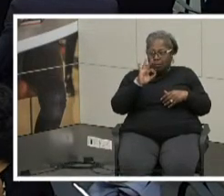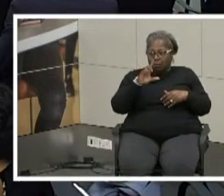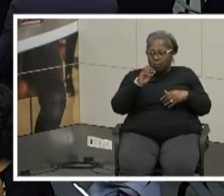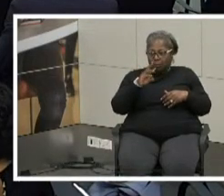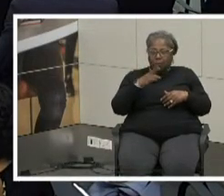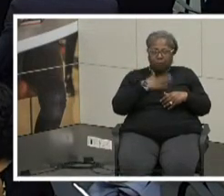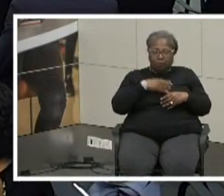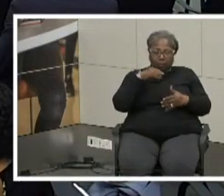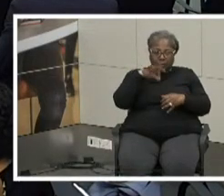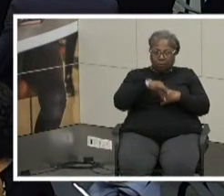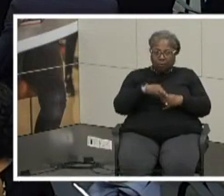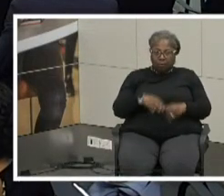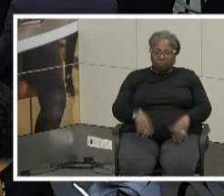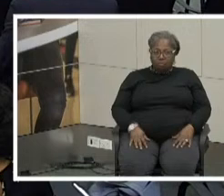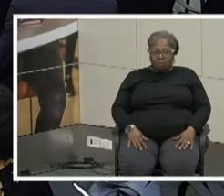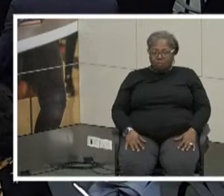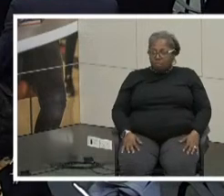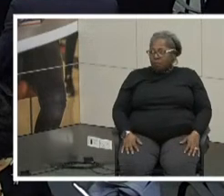please